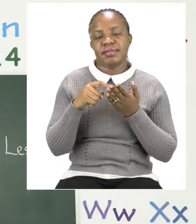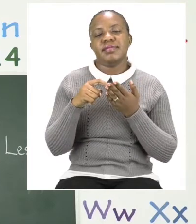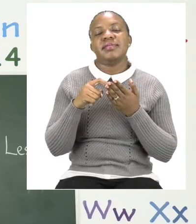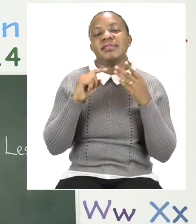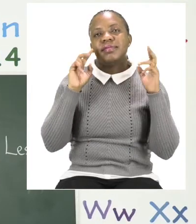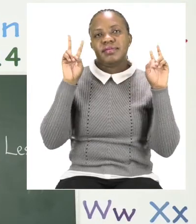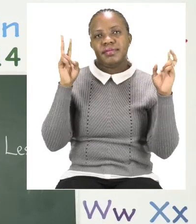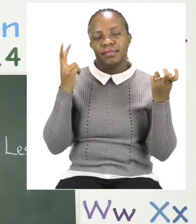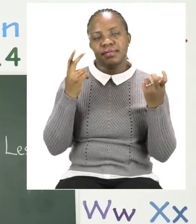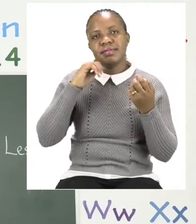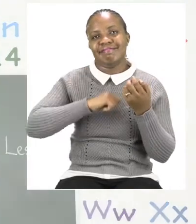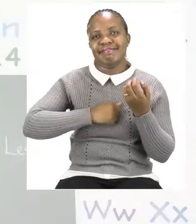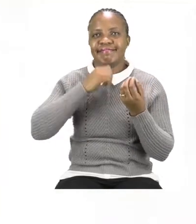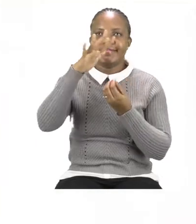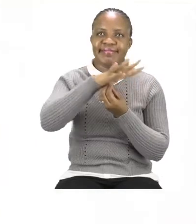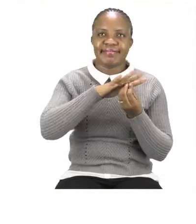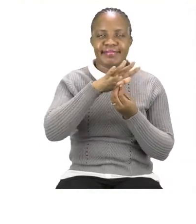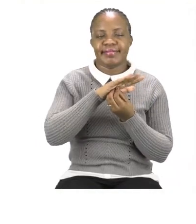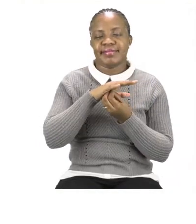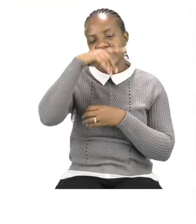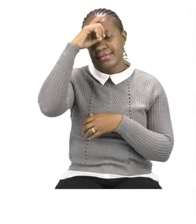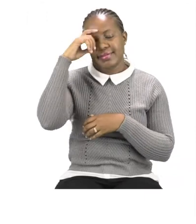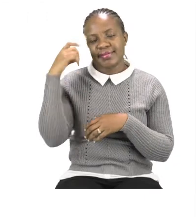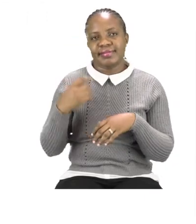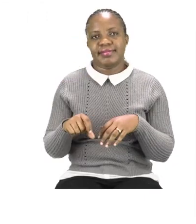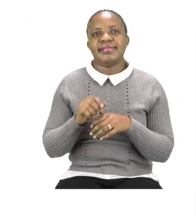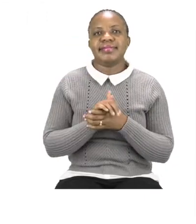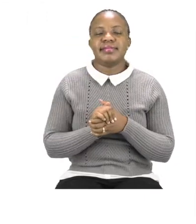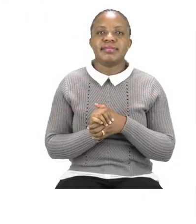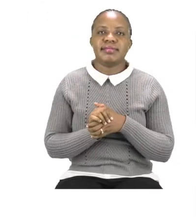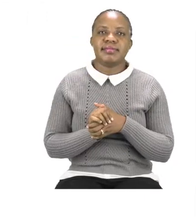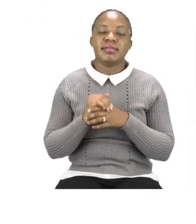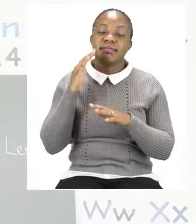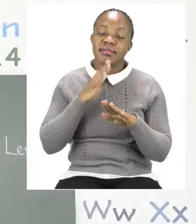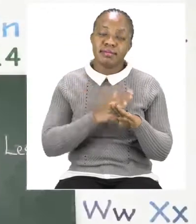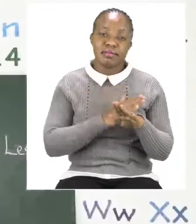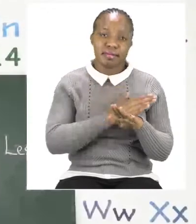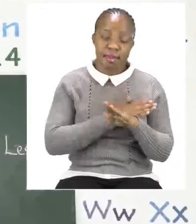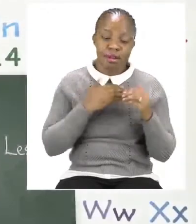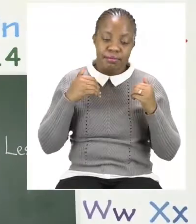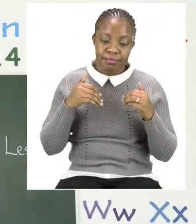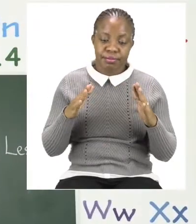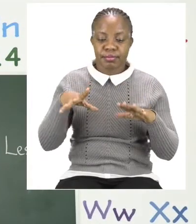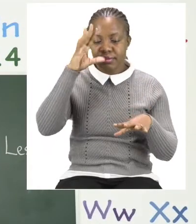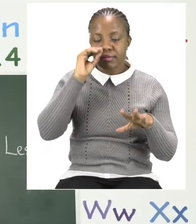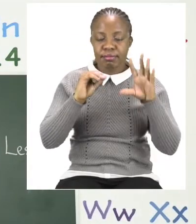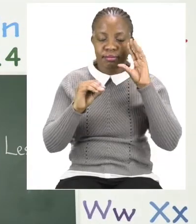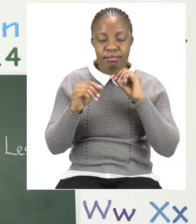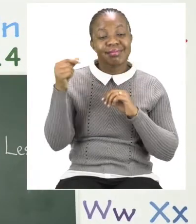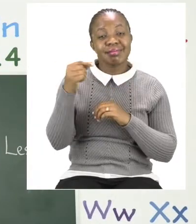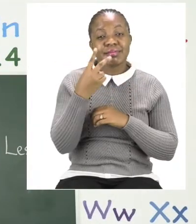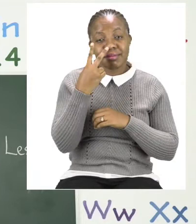My Family and Summer. And before we get into any lessons, grade 2s,